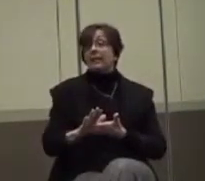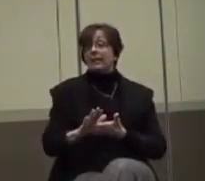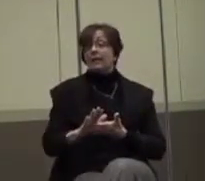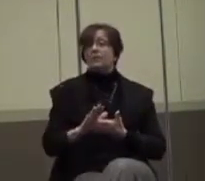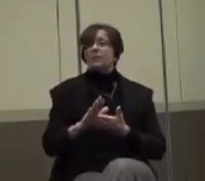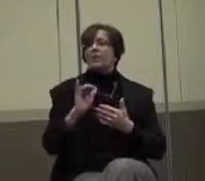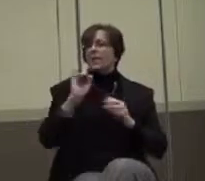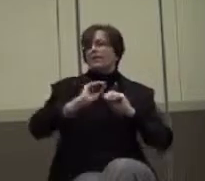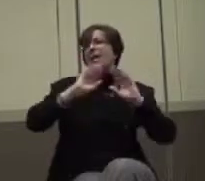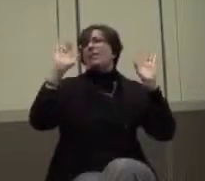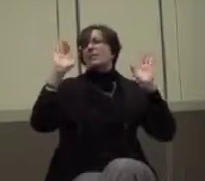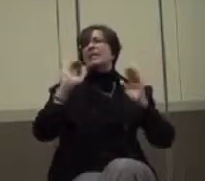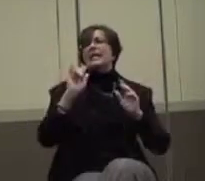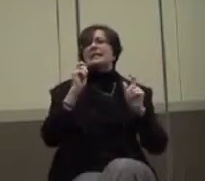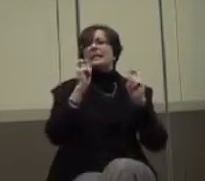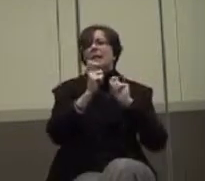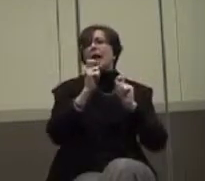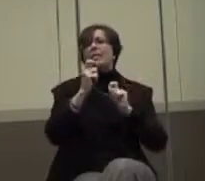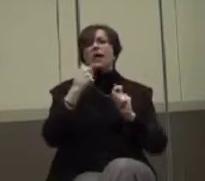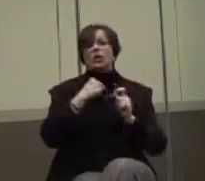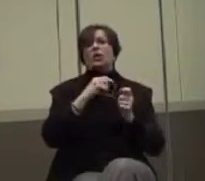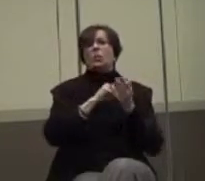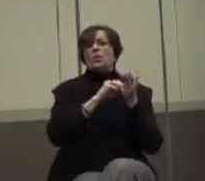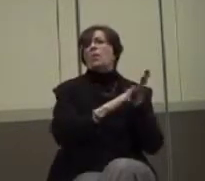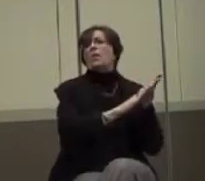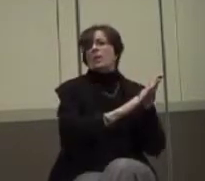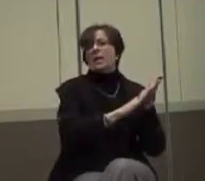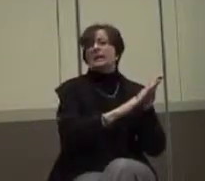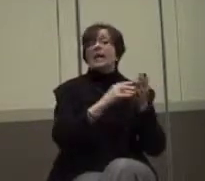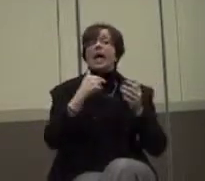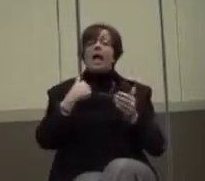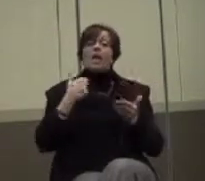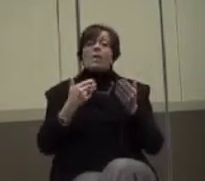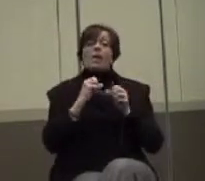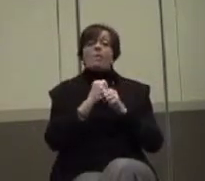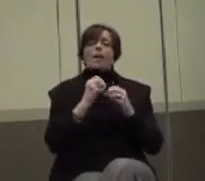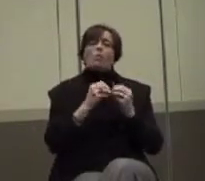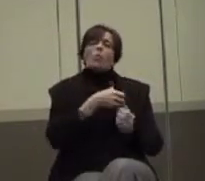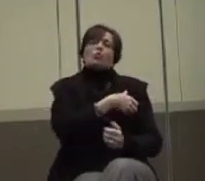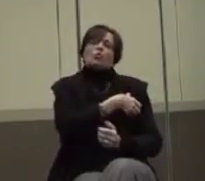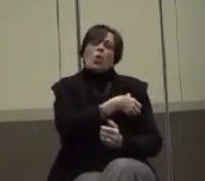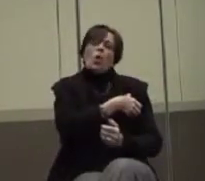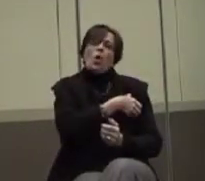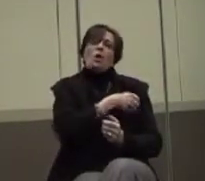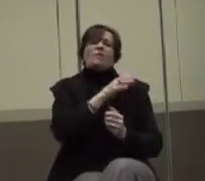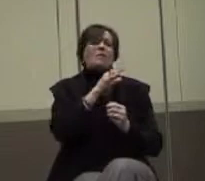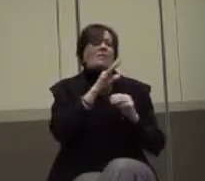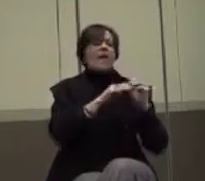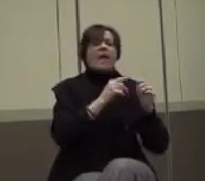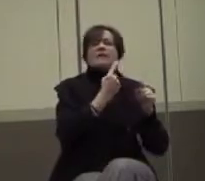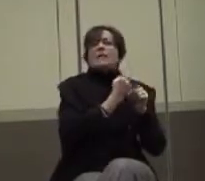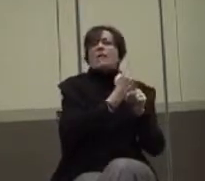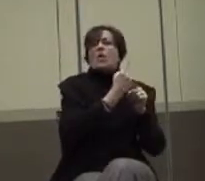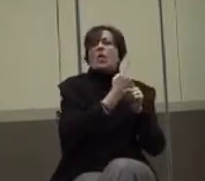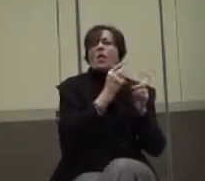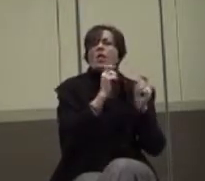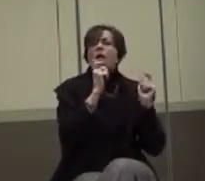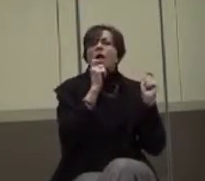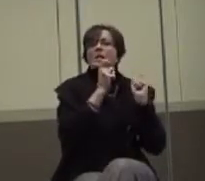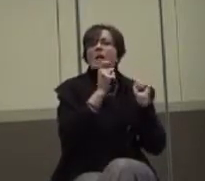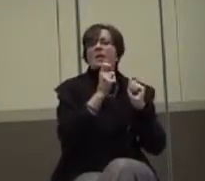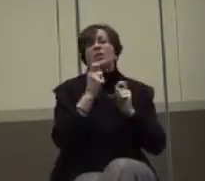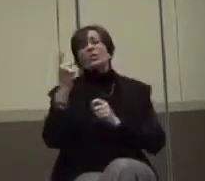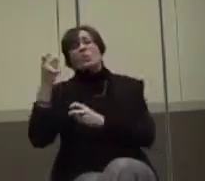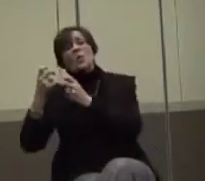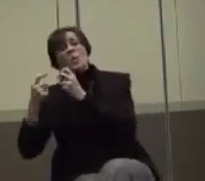it's an accommodation that we put in place. I might make it a little stronger than a typical accommodations, because one of the problems that we have is that some of you work